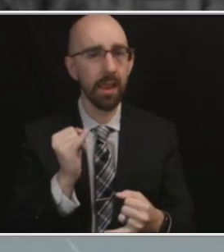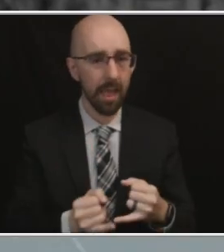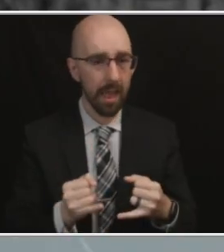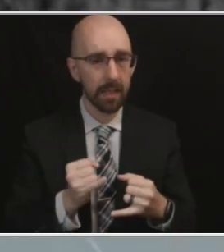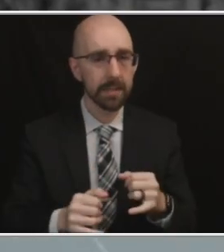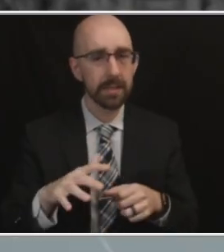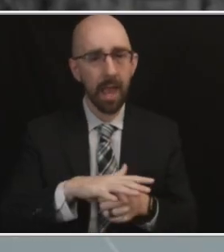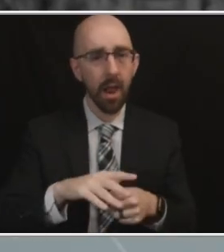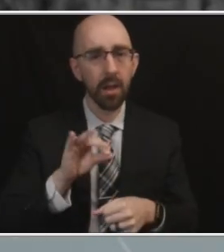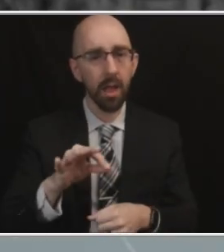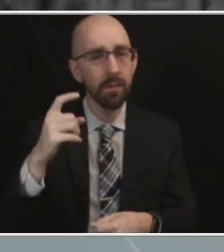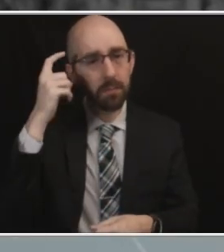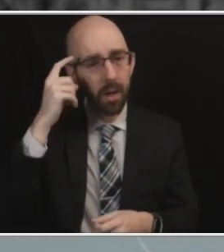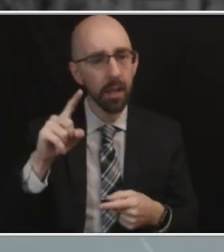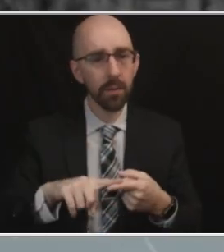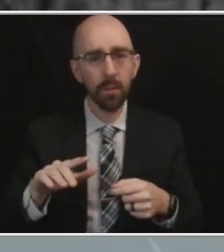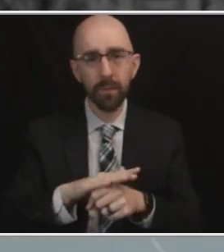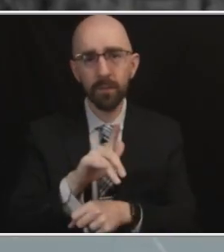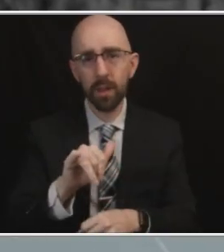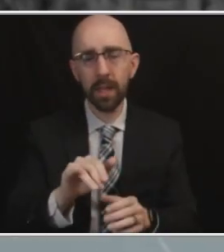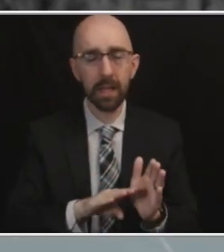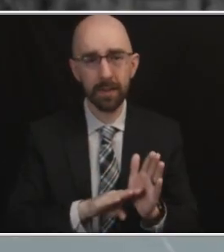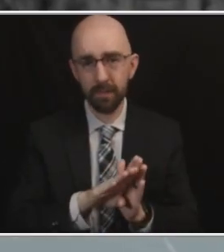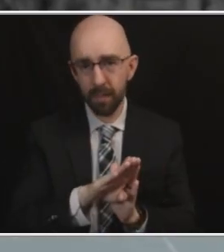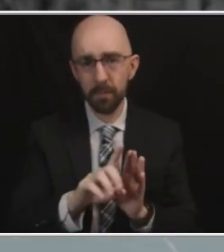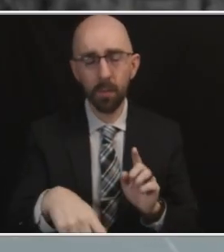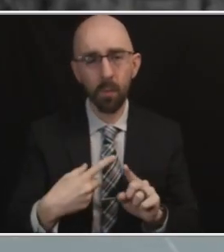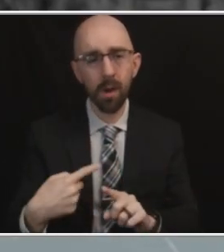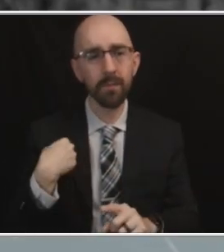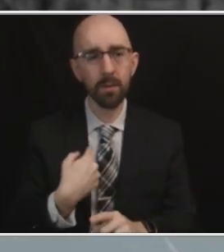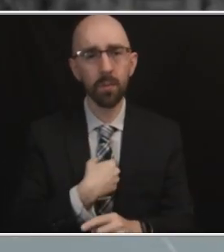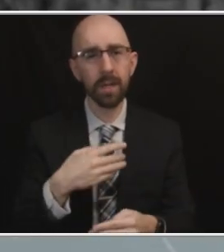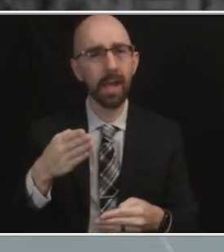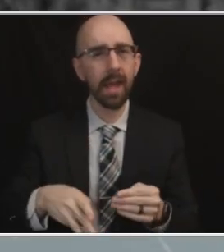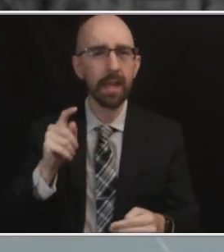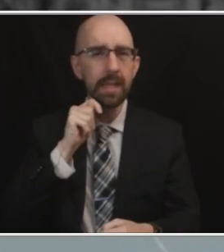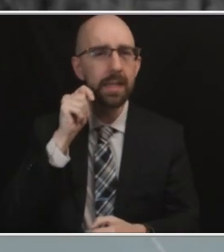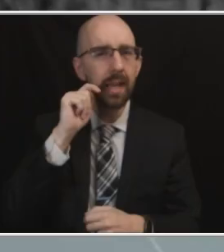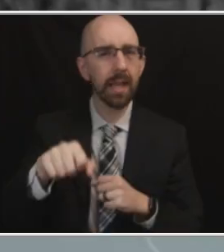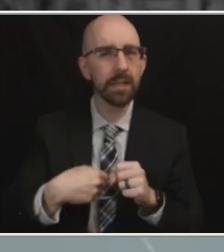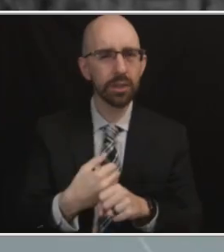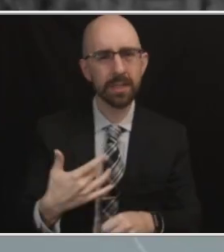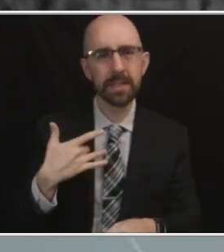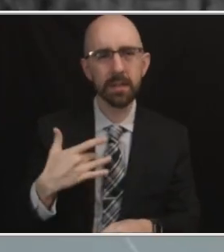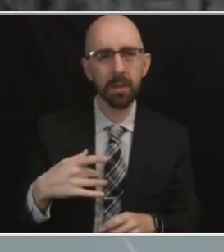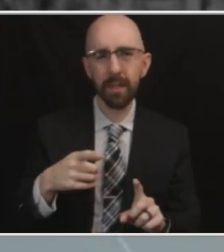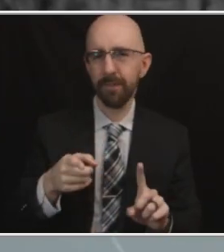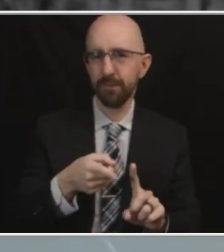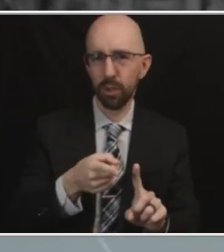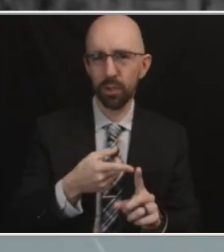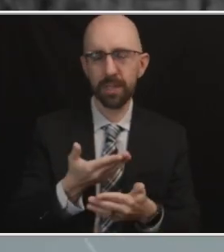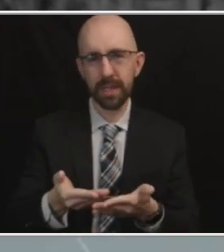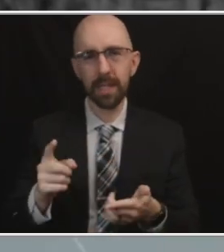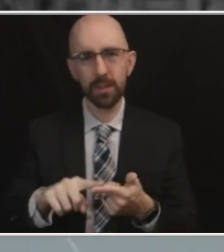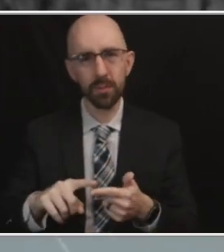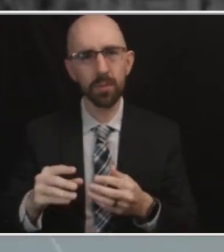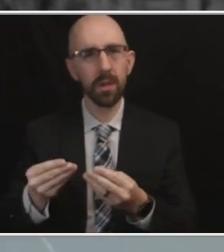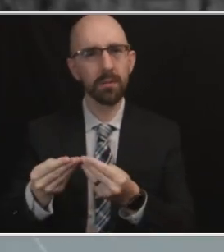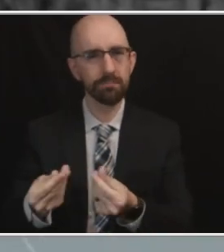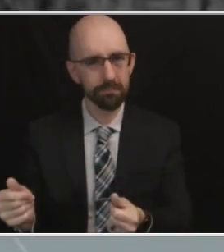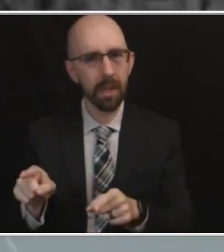to fully develop when we are ending adolescence are typically the first to begin to deteriorate as we get